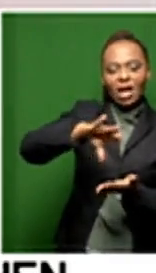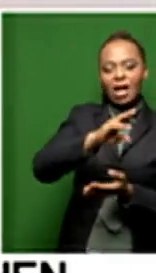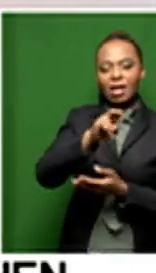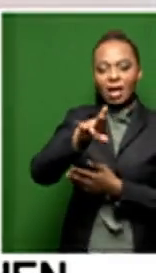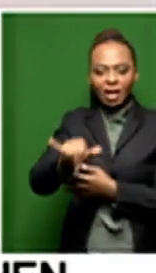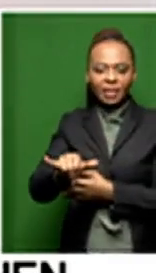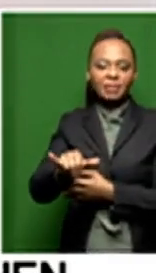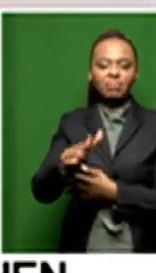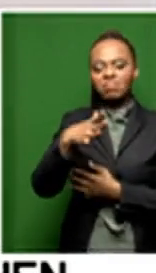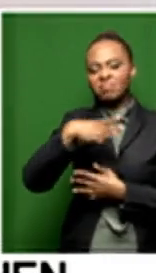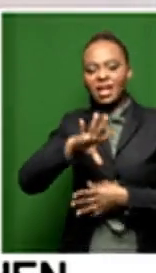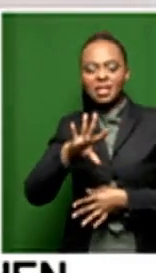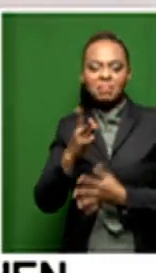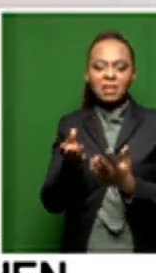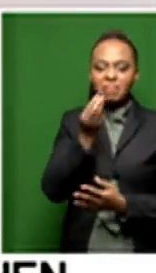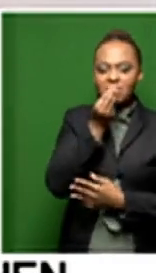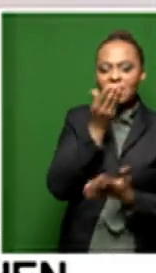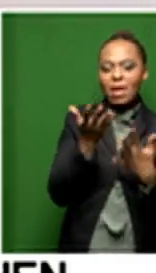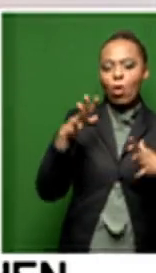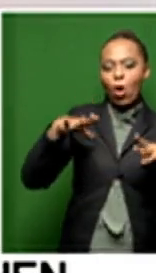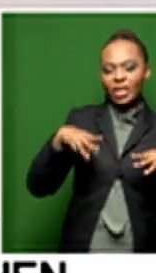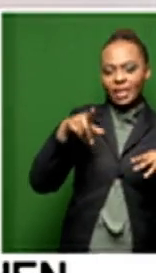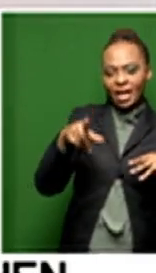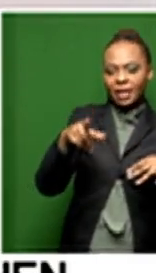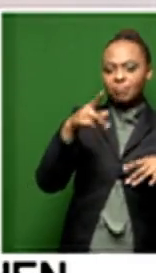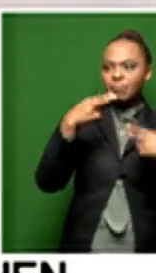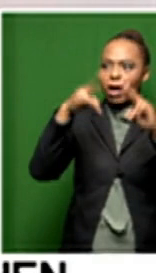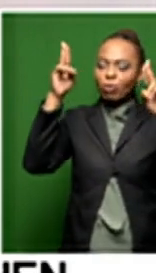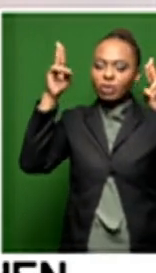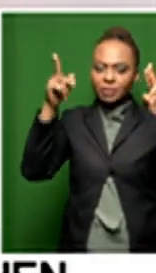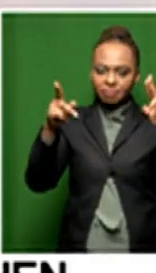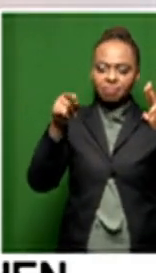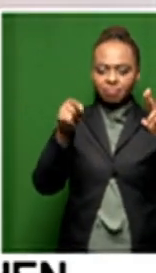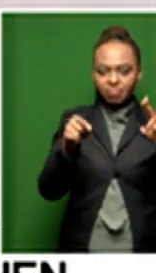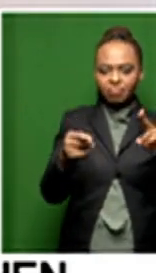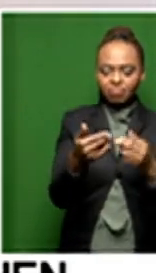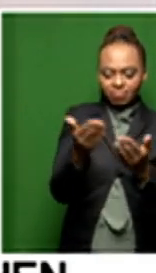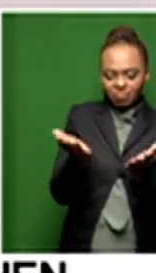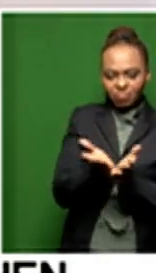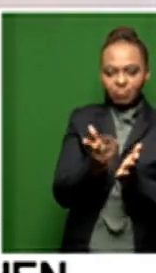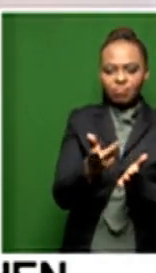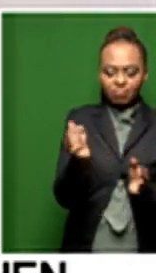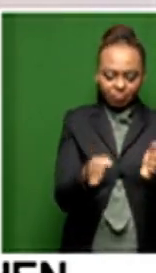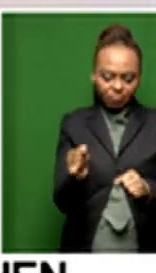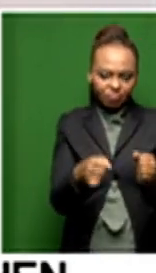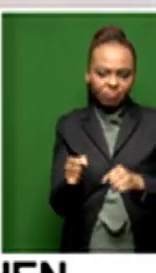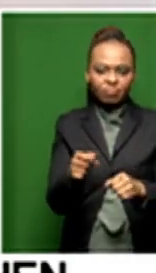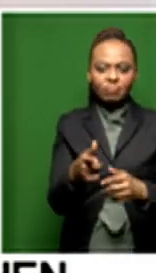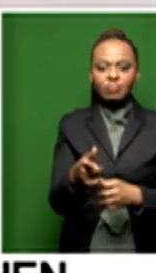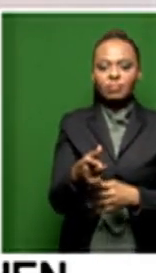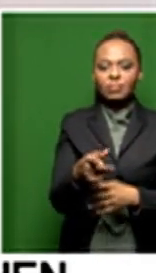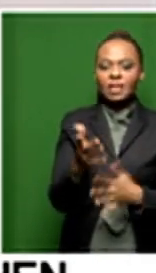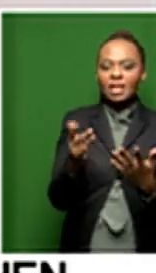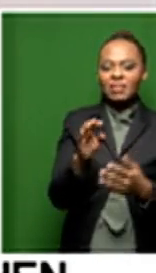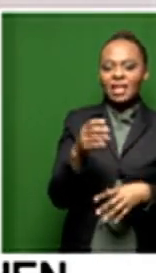meals depending on, let's say we have a holiday, so I will structure my meals around those kind of holidays. If it's Easter, I do